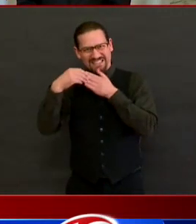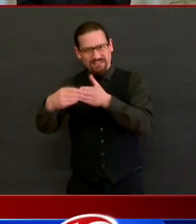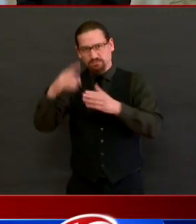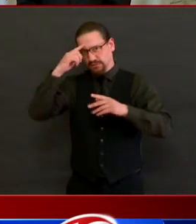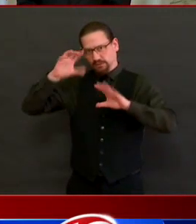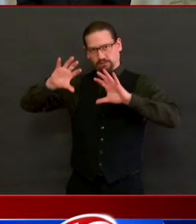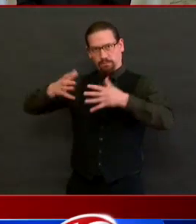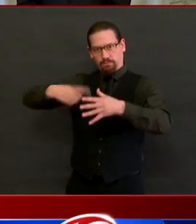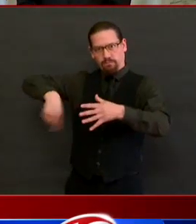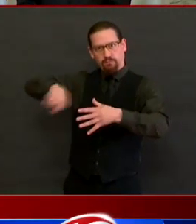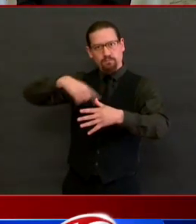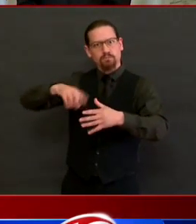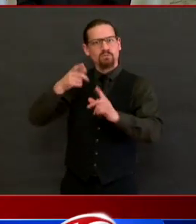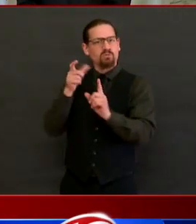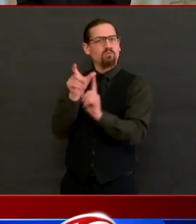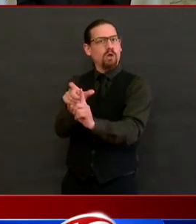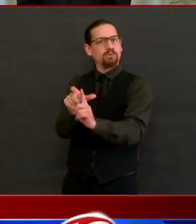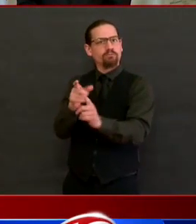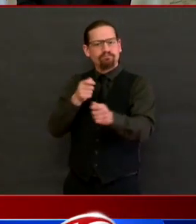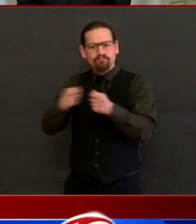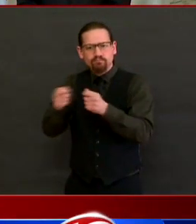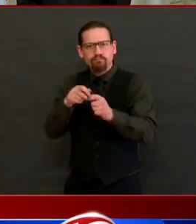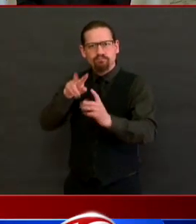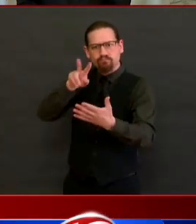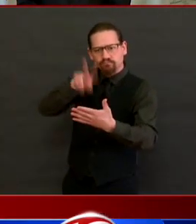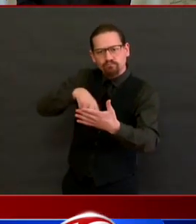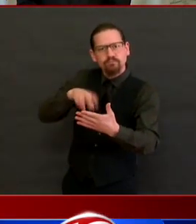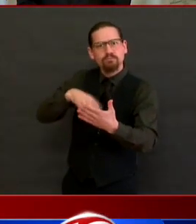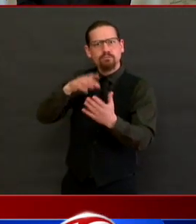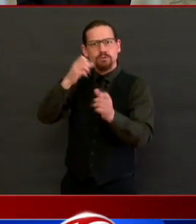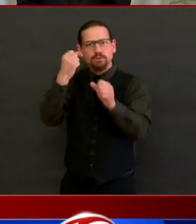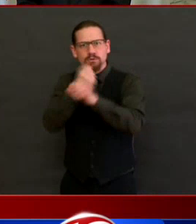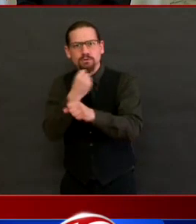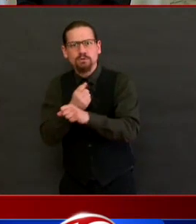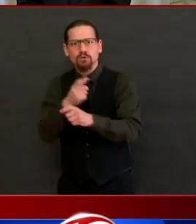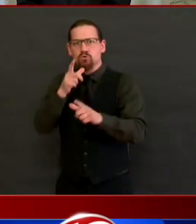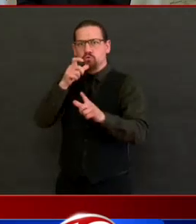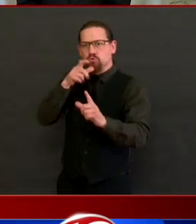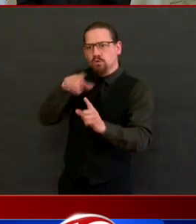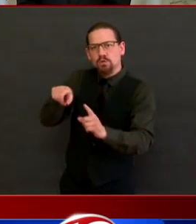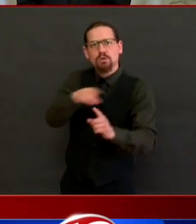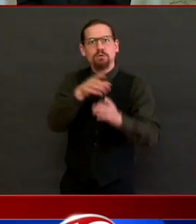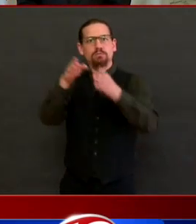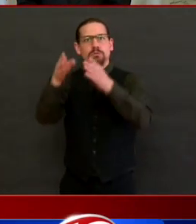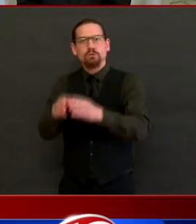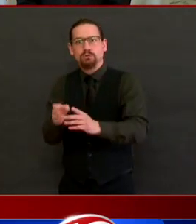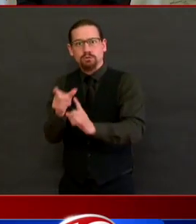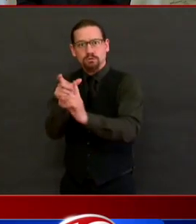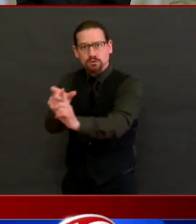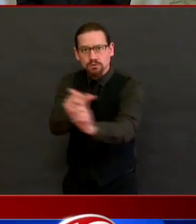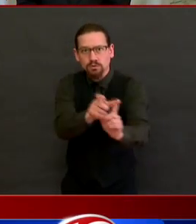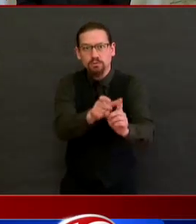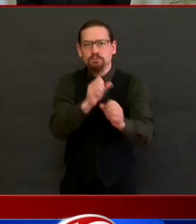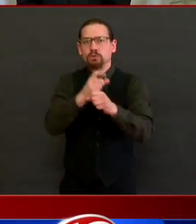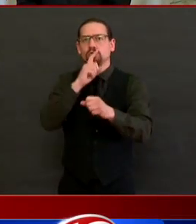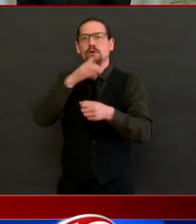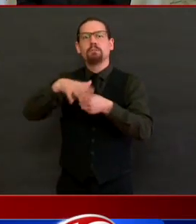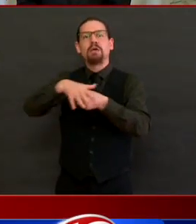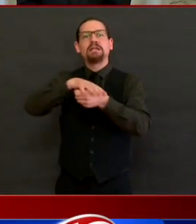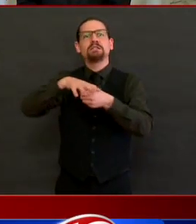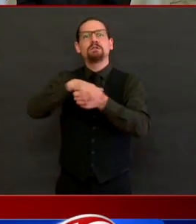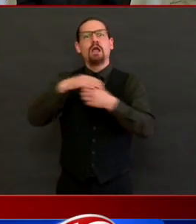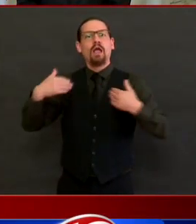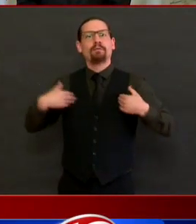her job is to make sure that we have enough quarantine and isolation facilities